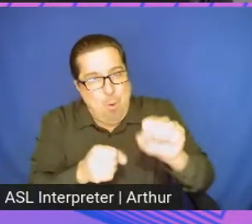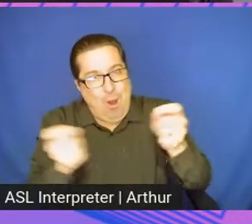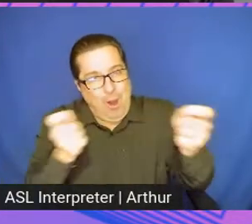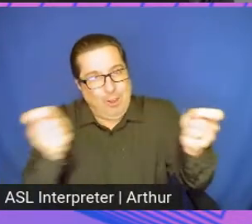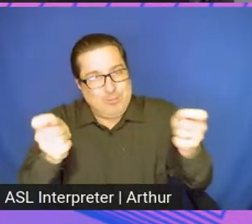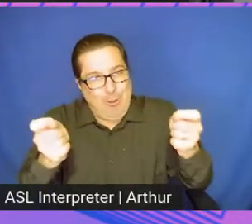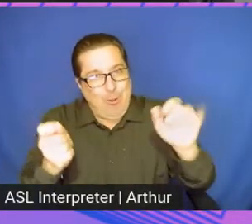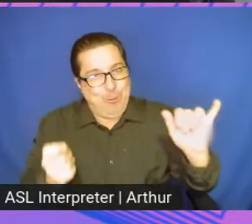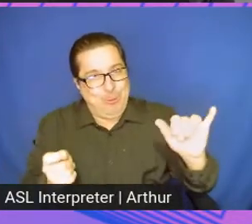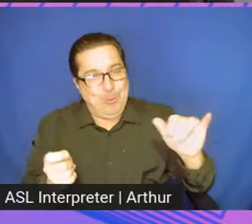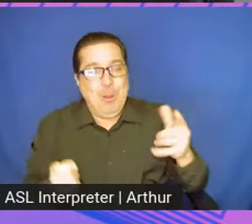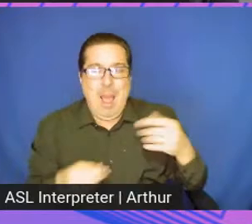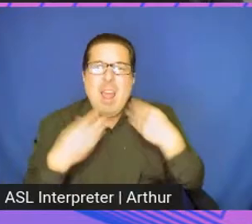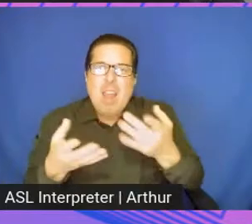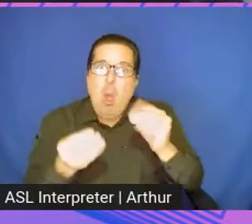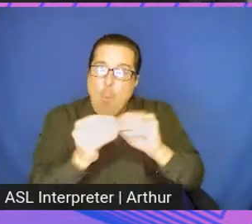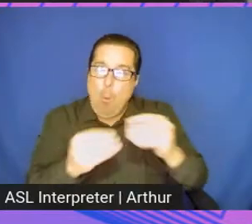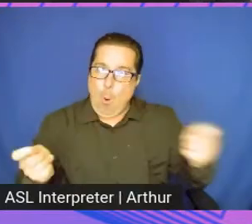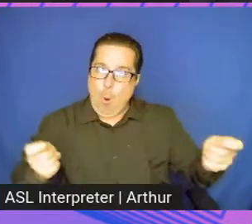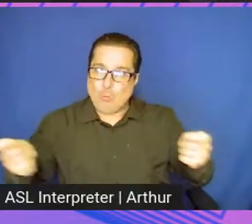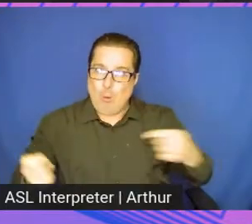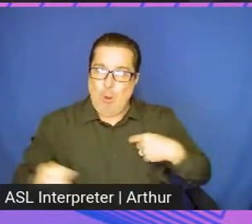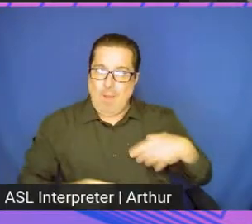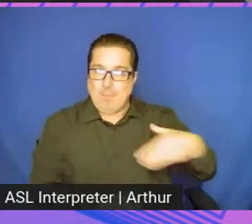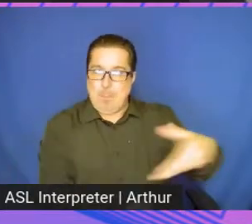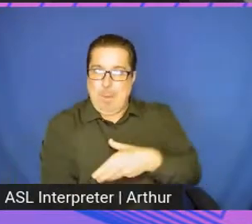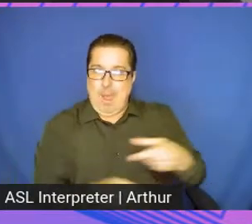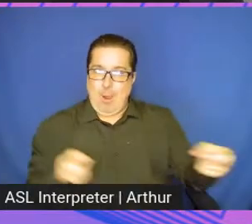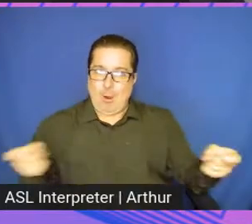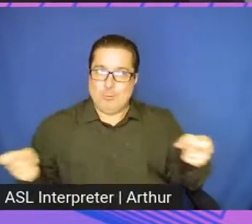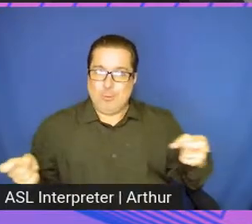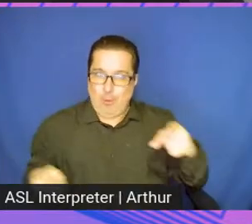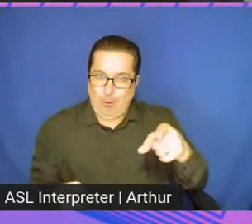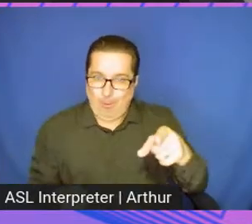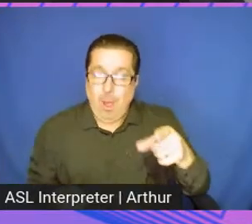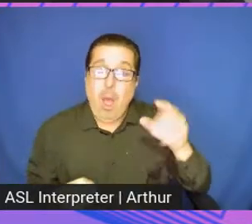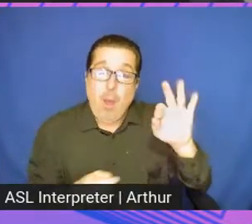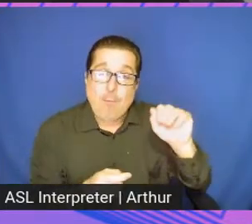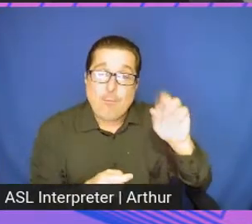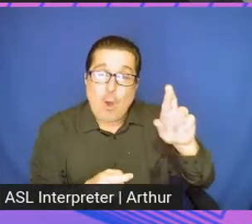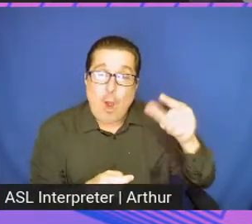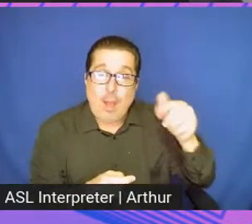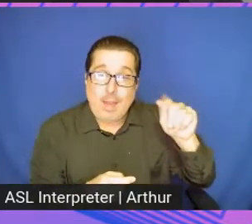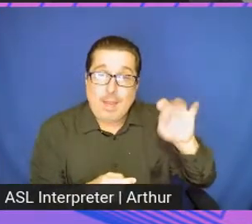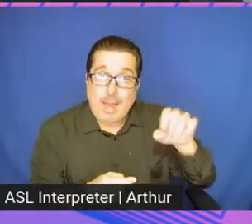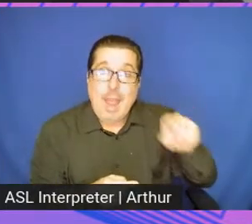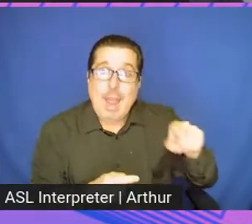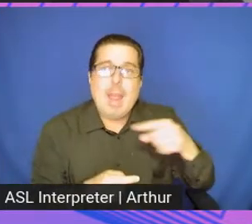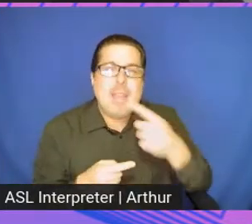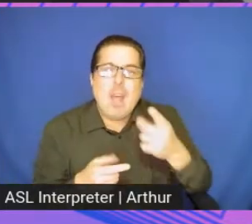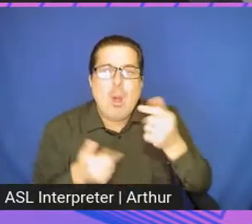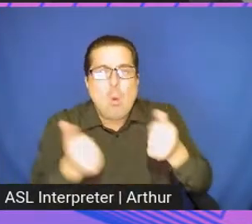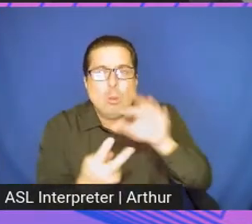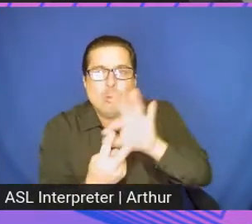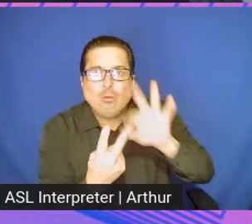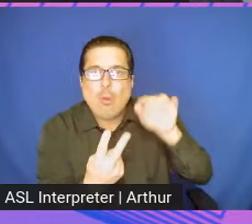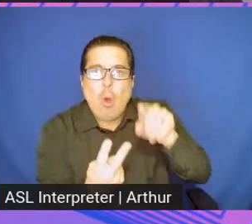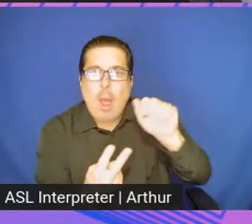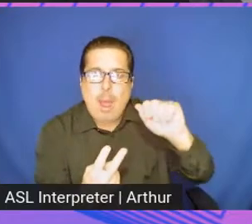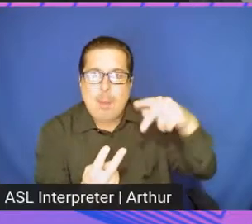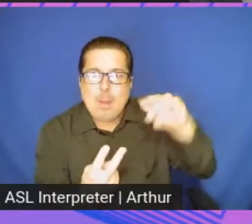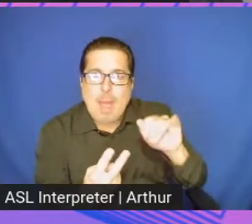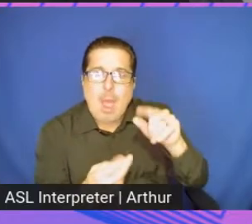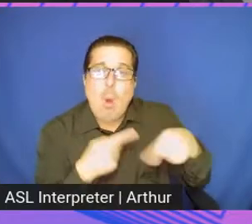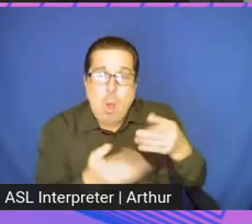AWS Fargate gives you more choices. So with Fargate, you have a choice as to what API you want to use when interacting with